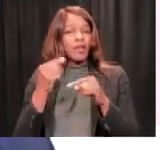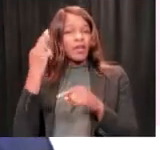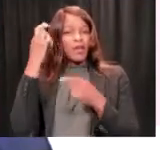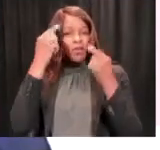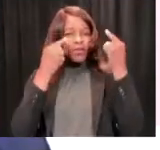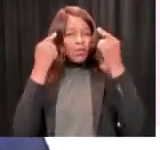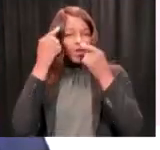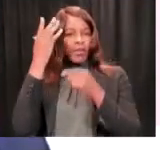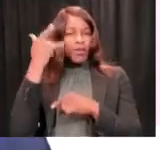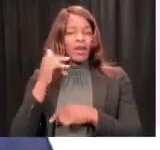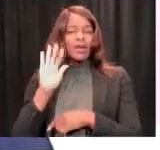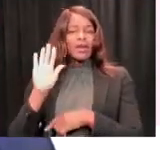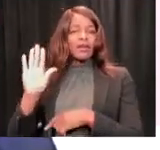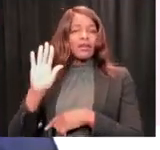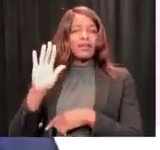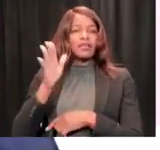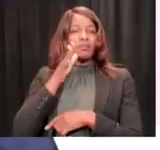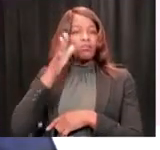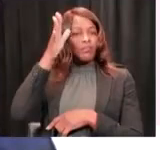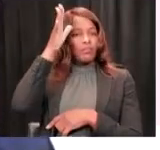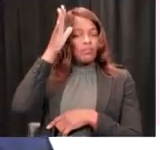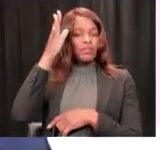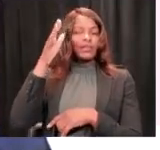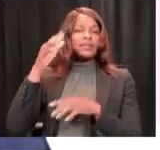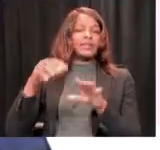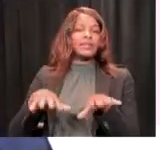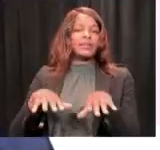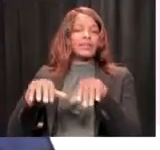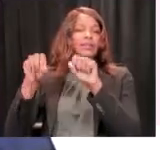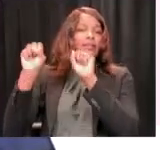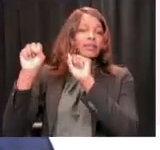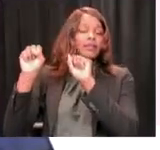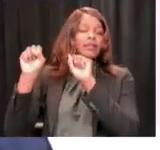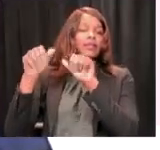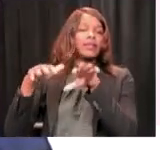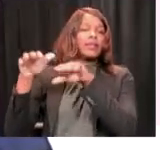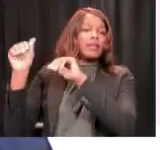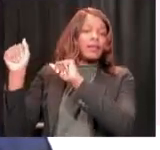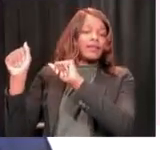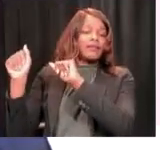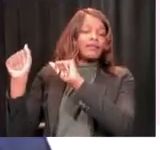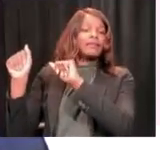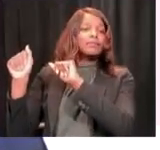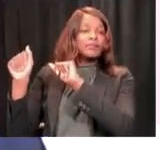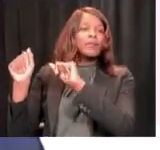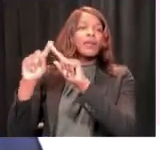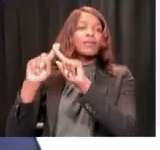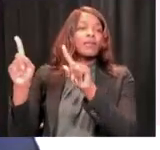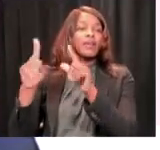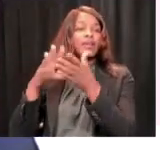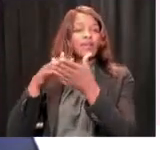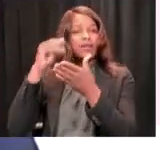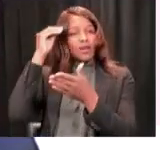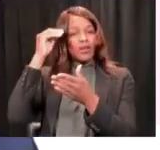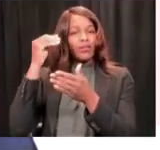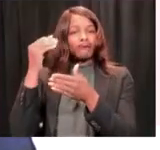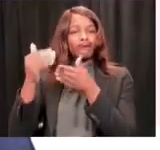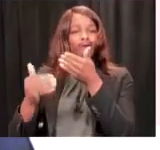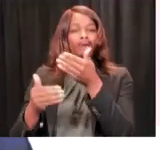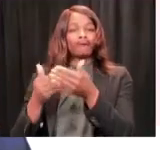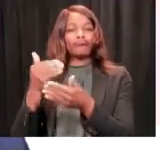parents abandoned him when he was just a few months old and why he had to go through that. But he has learned over time